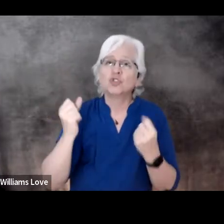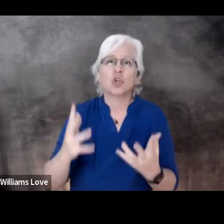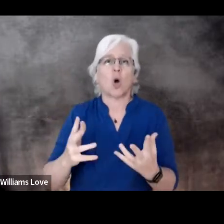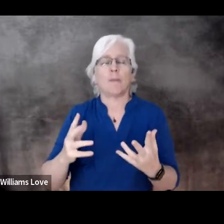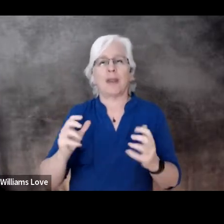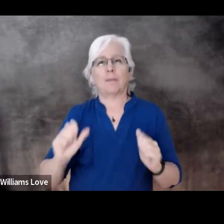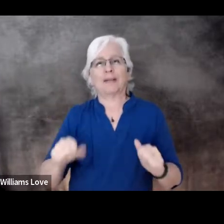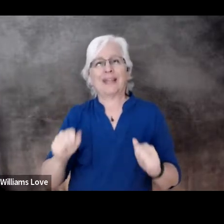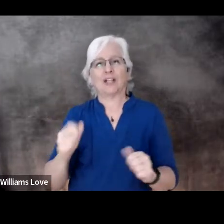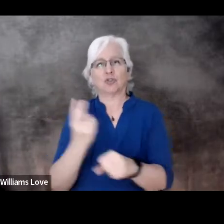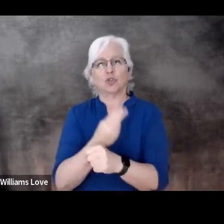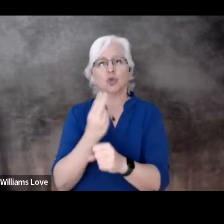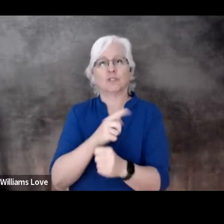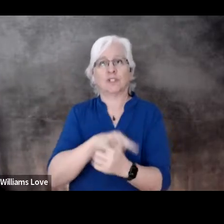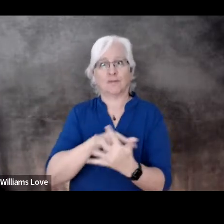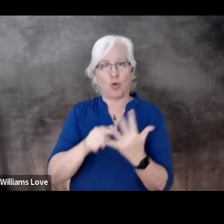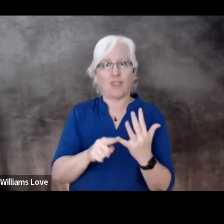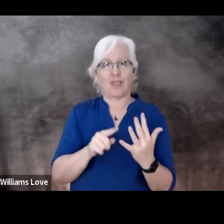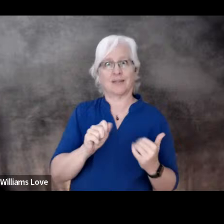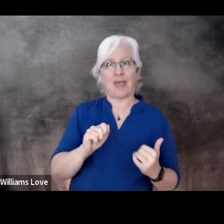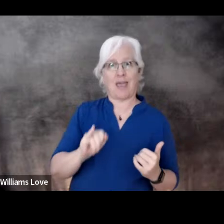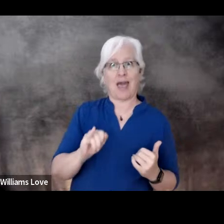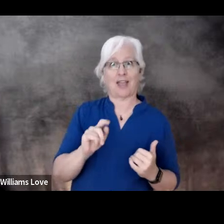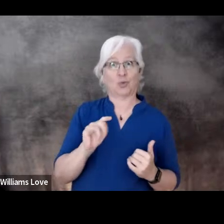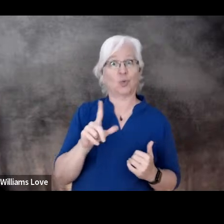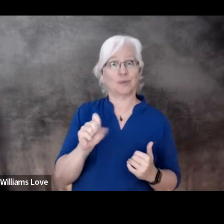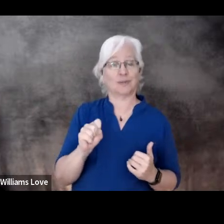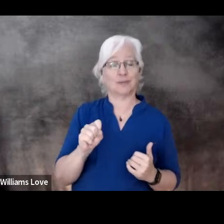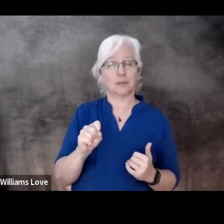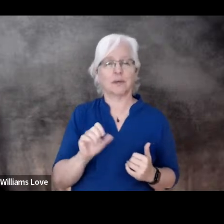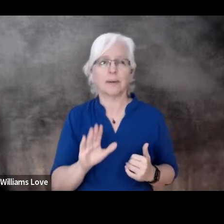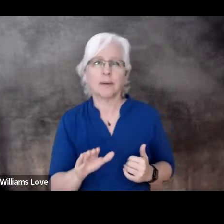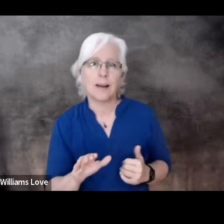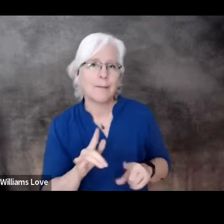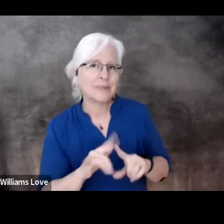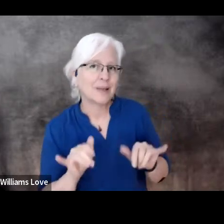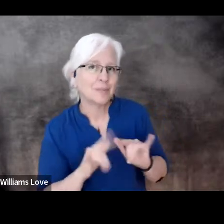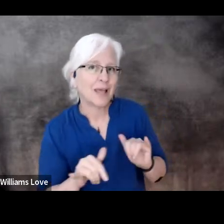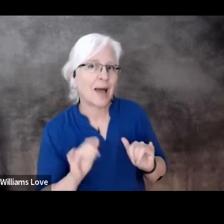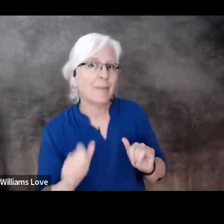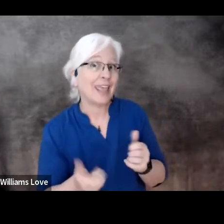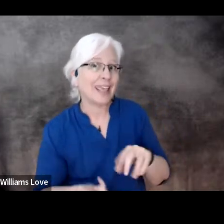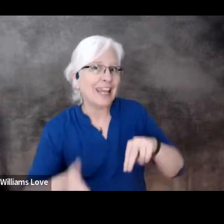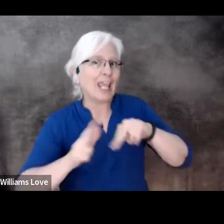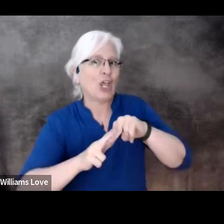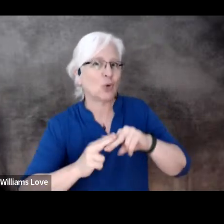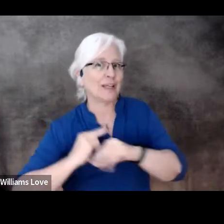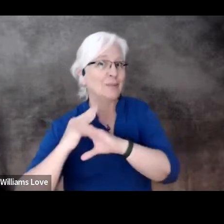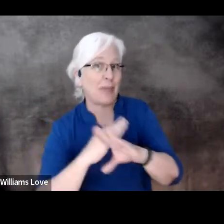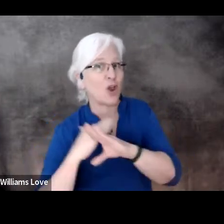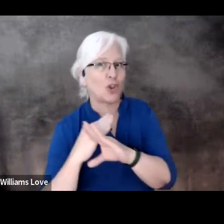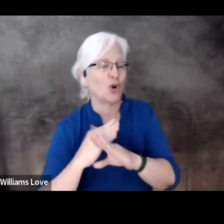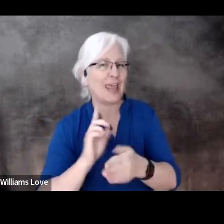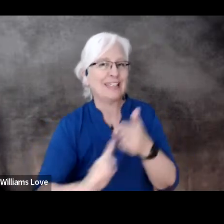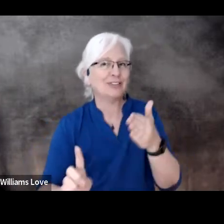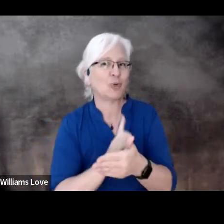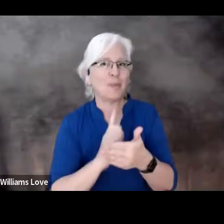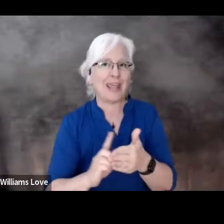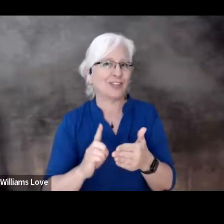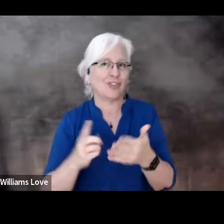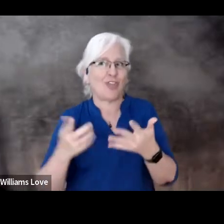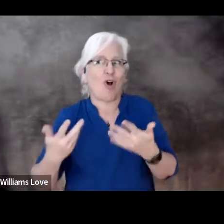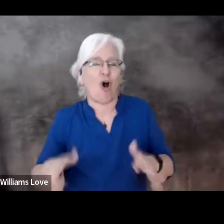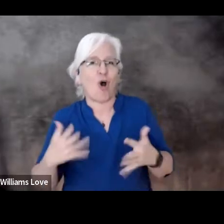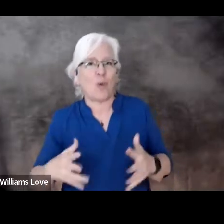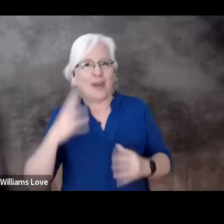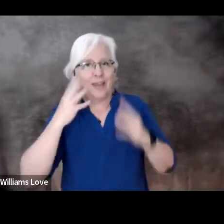these tools, but AI may also increase barriers and discrimination that disabled people already face.